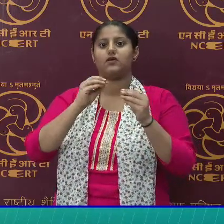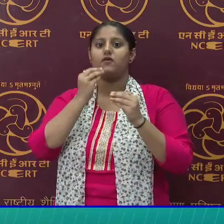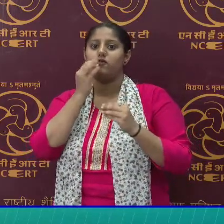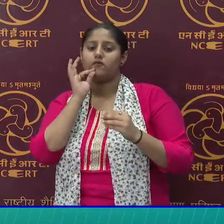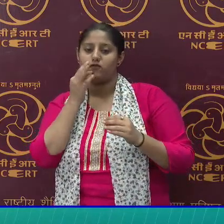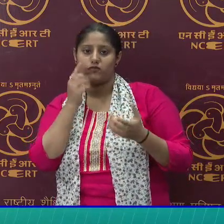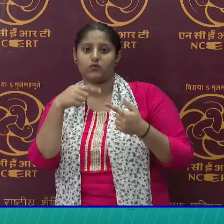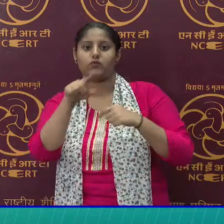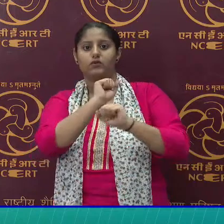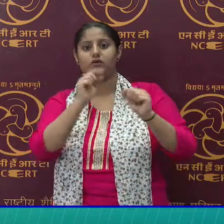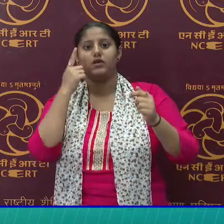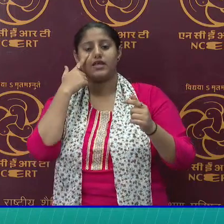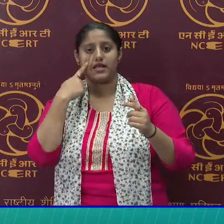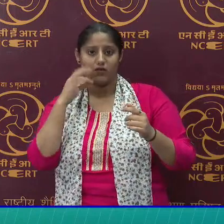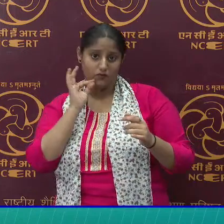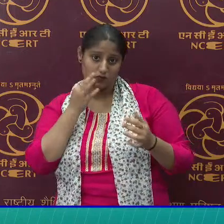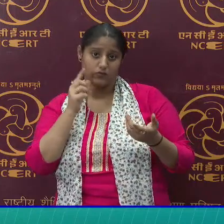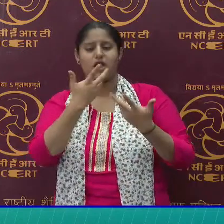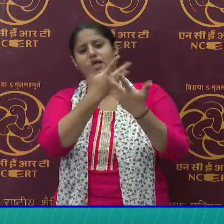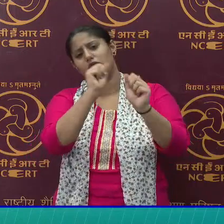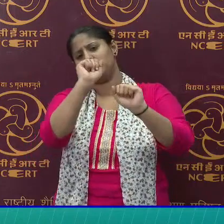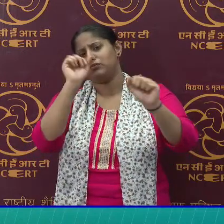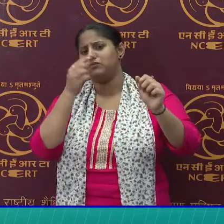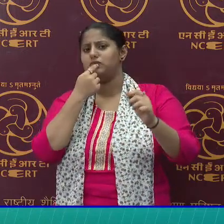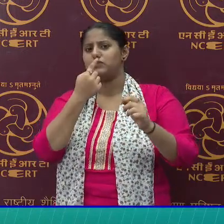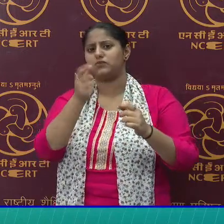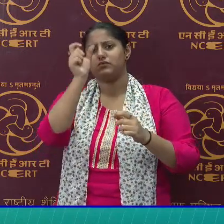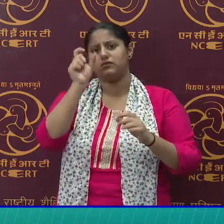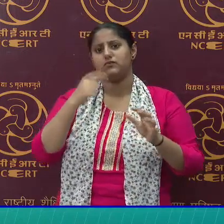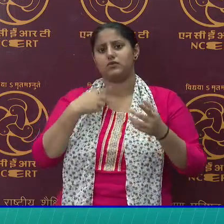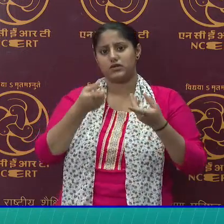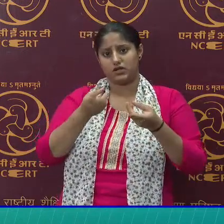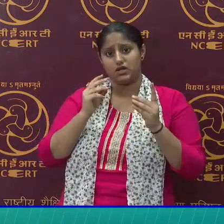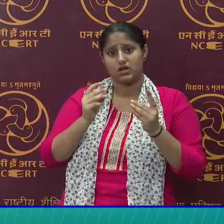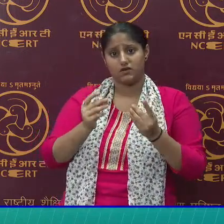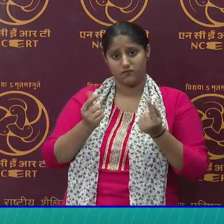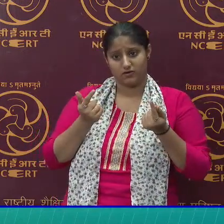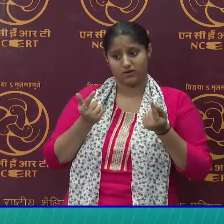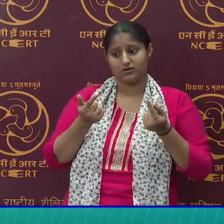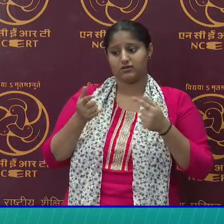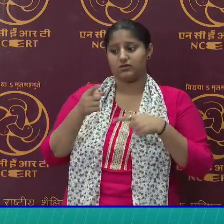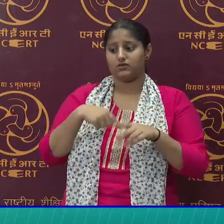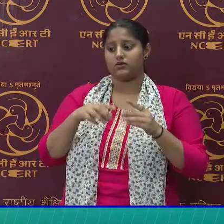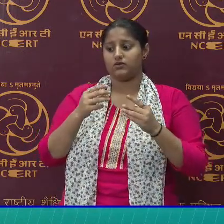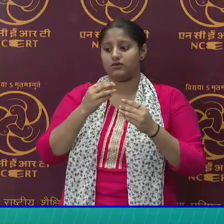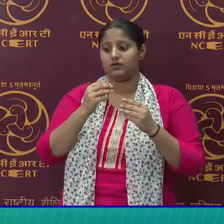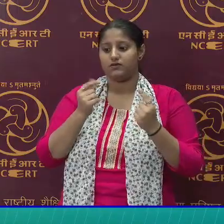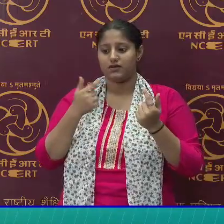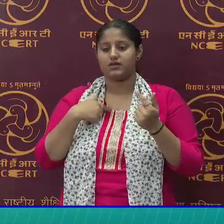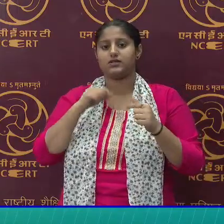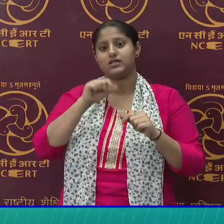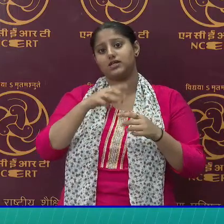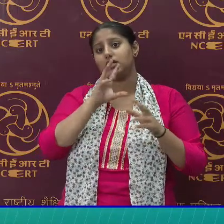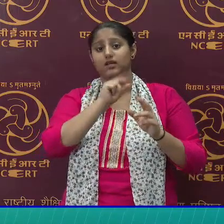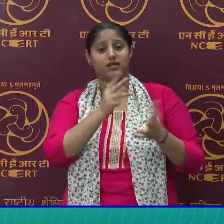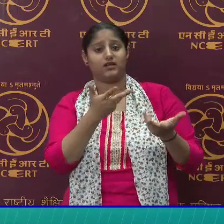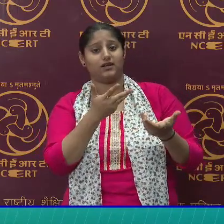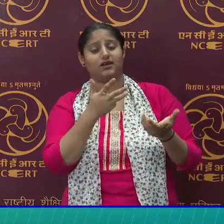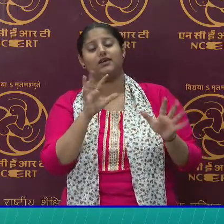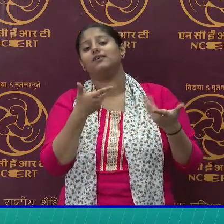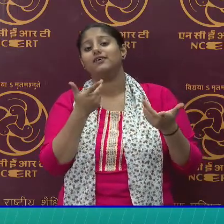they can say the yellow fruit, anything. So are they able to fast or not able to fast? Doubts if monkeys will be able to fast.